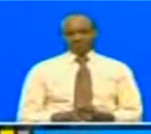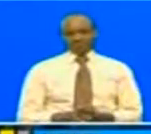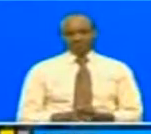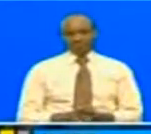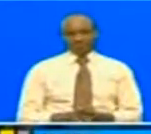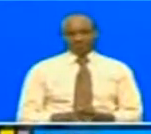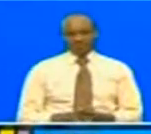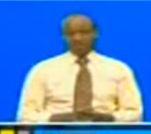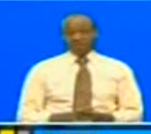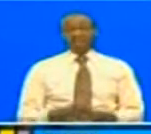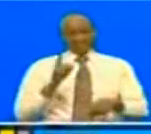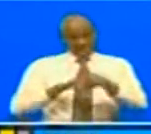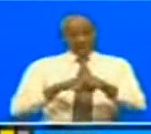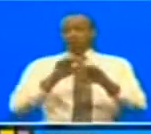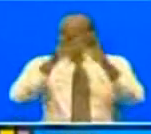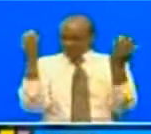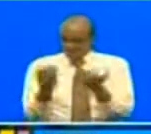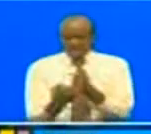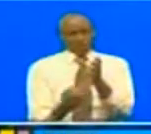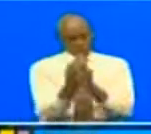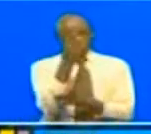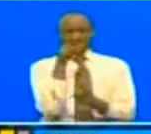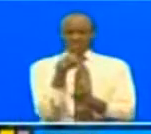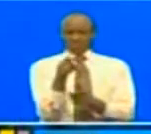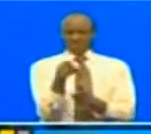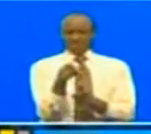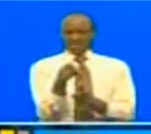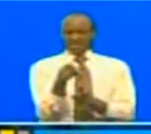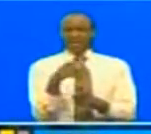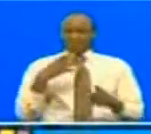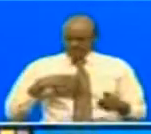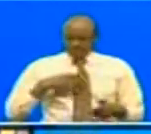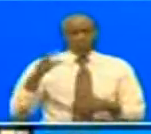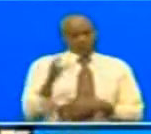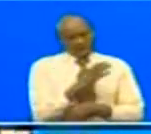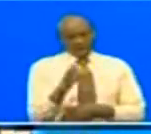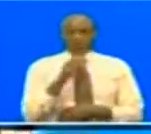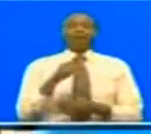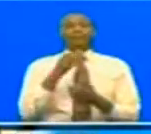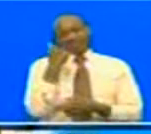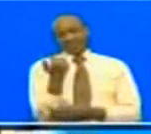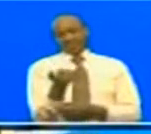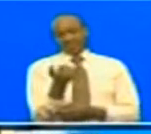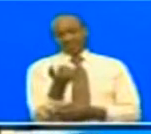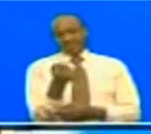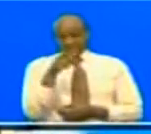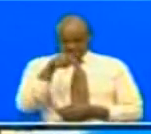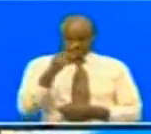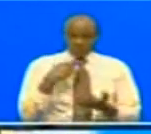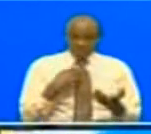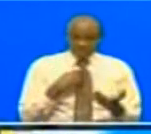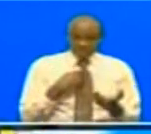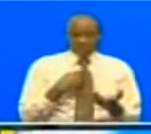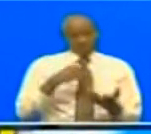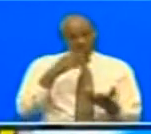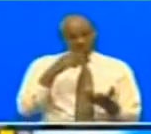Growing everywhere in the world, and it's trading up. People are drinking better. And Diageo is very fortunate